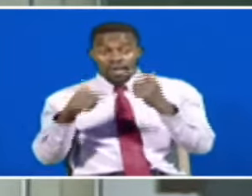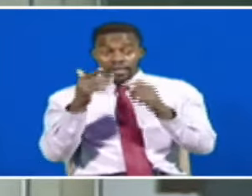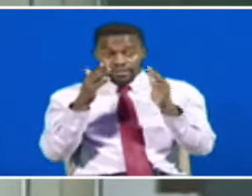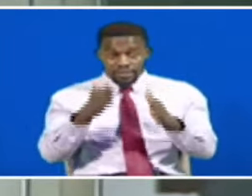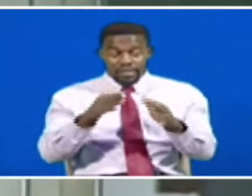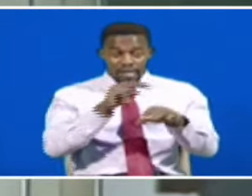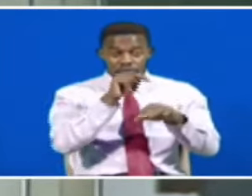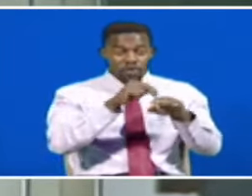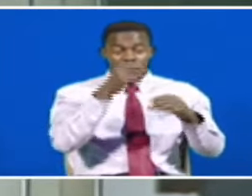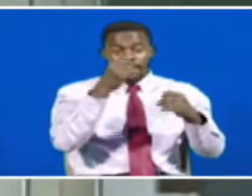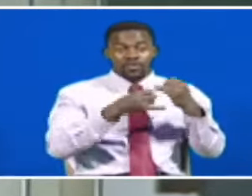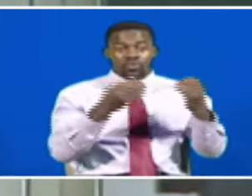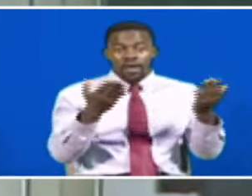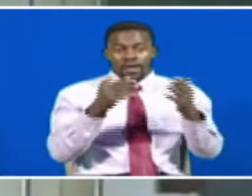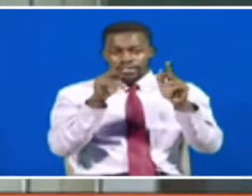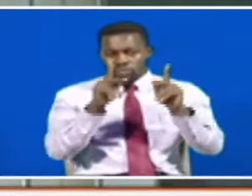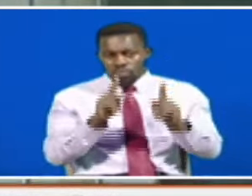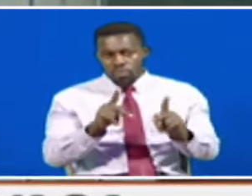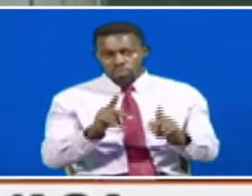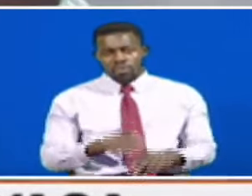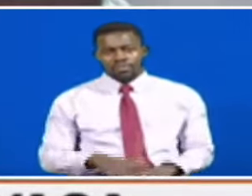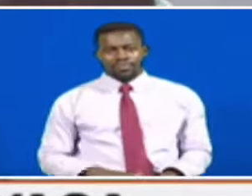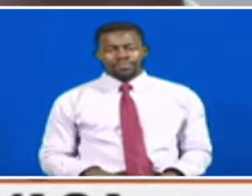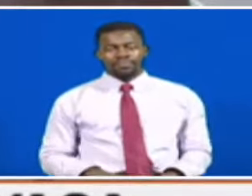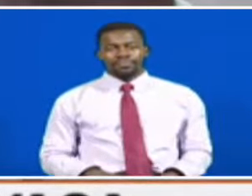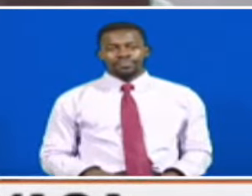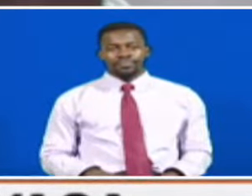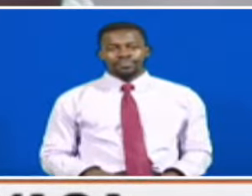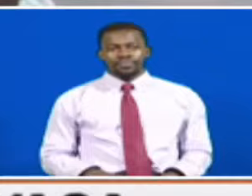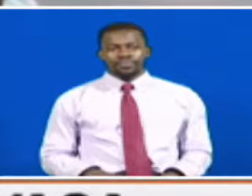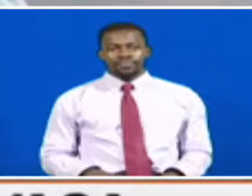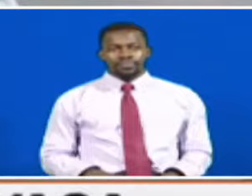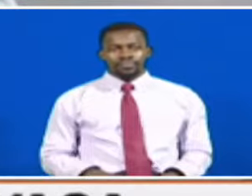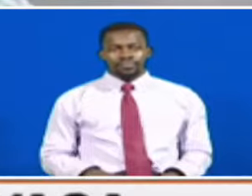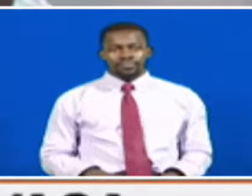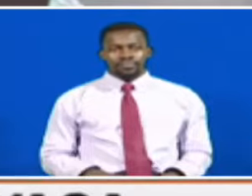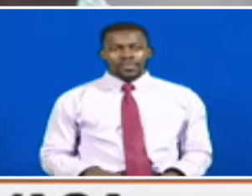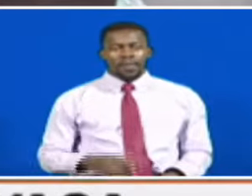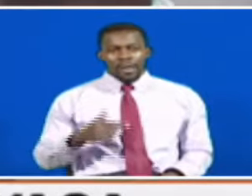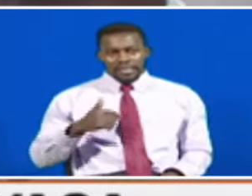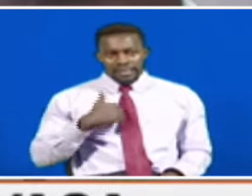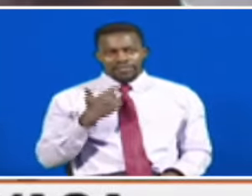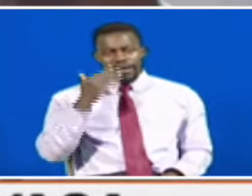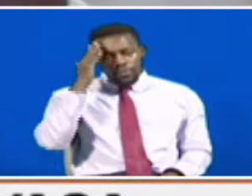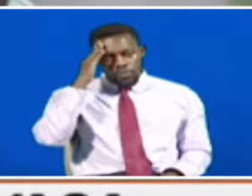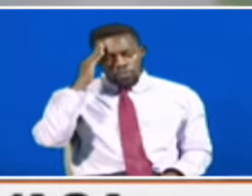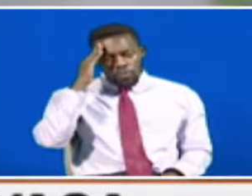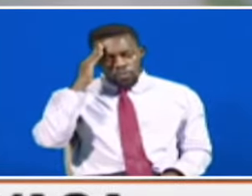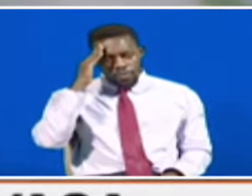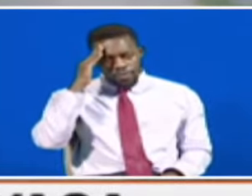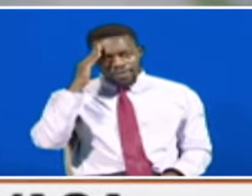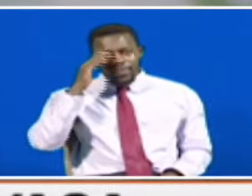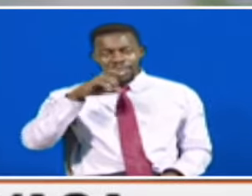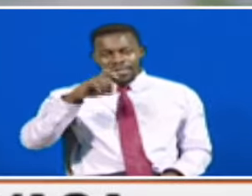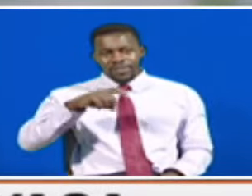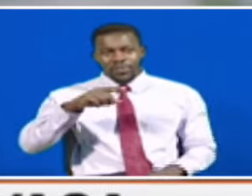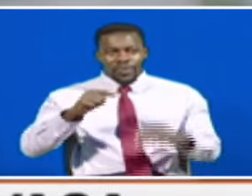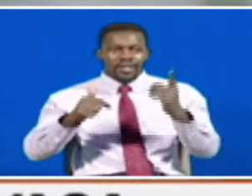national finals in Kisumu. Nationals, mina jopia tutashinda. Mental, kitu ya kwanza